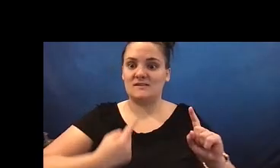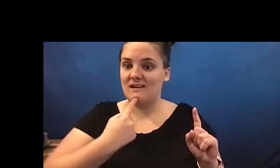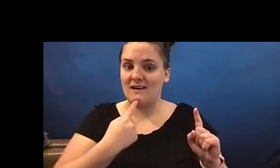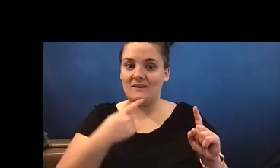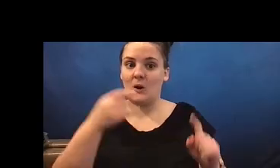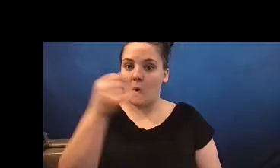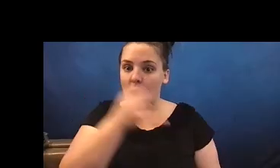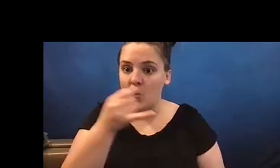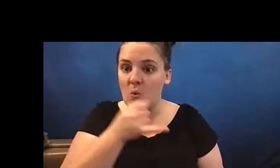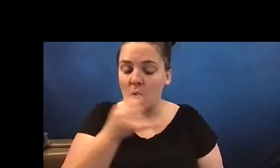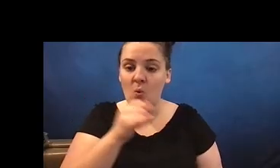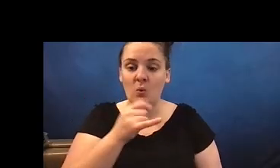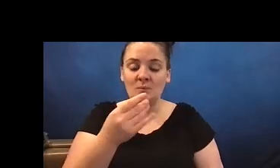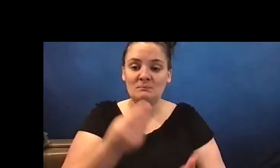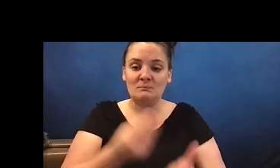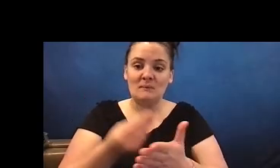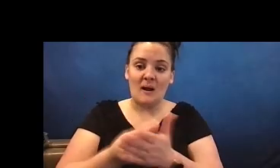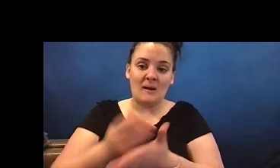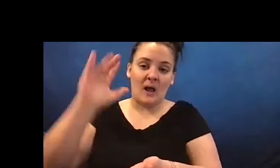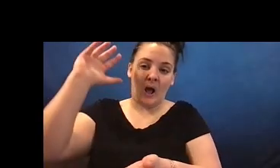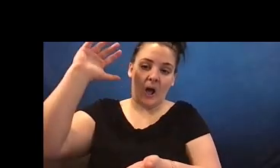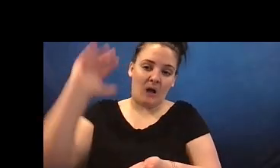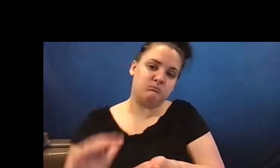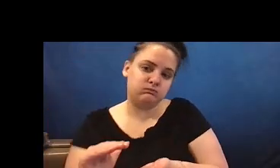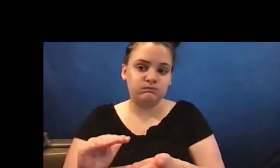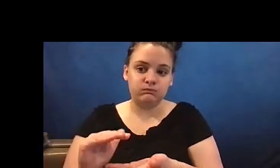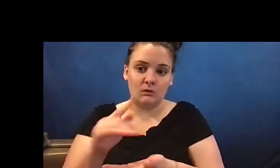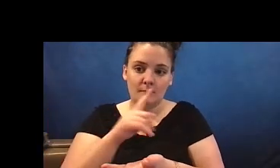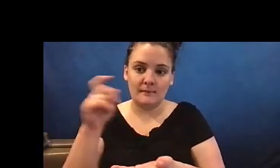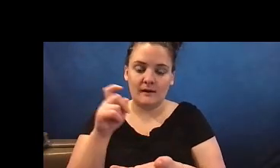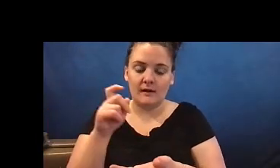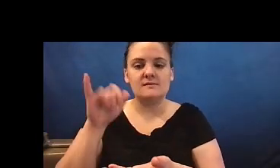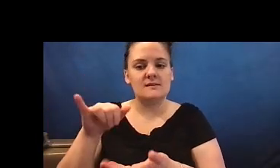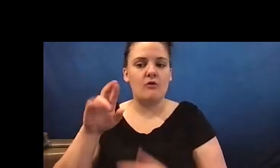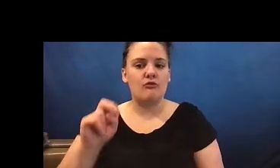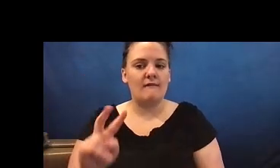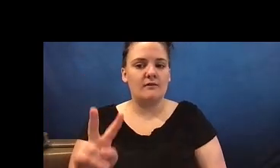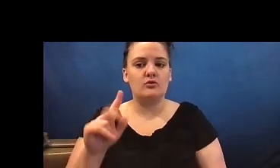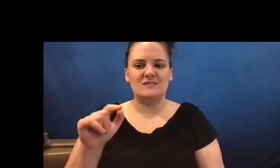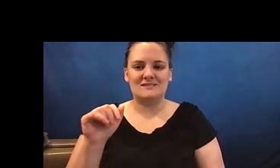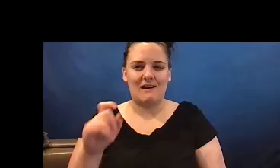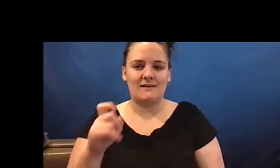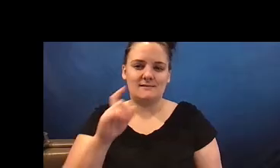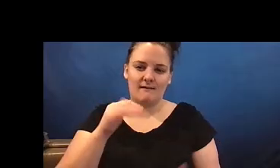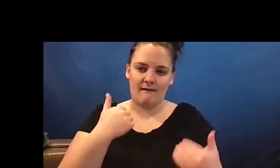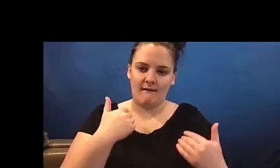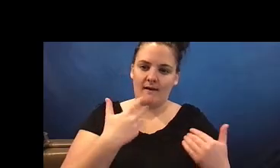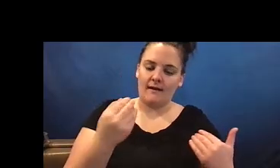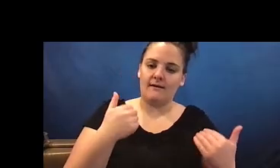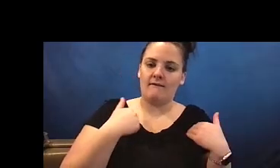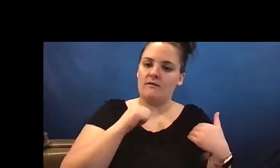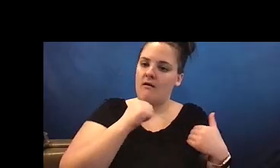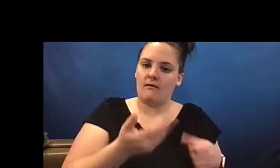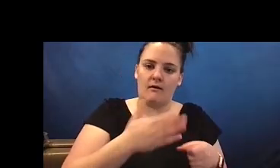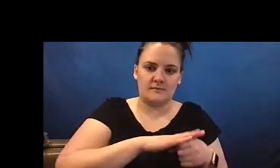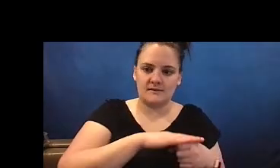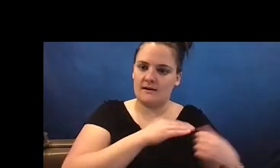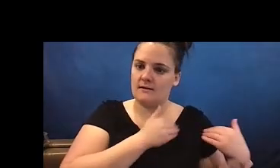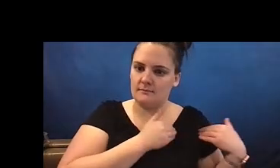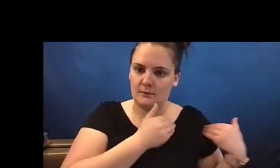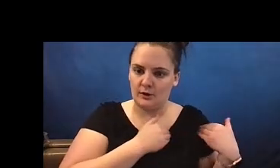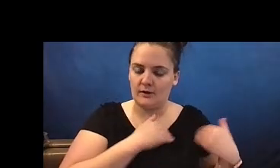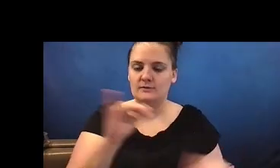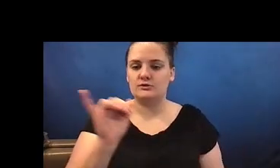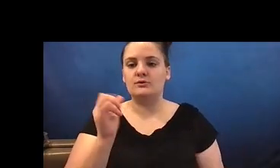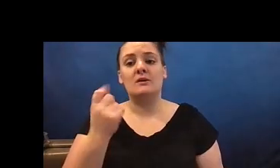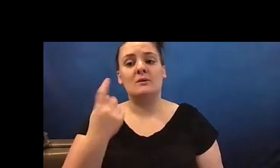boy, this is a big hit on revenue because of the provider tax plus growing uncompensated burden, and we need to do what we can to open